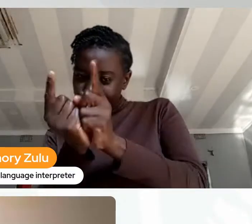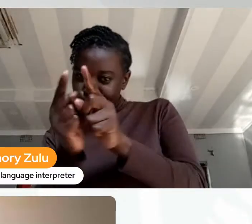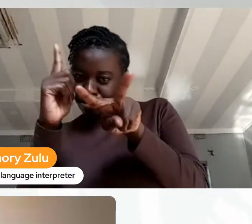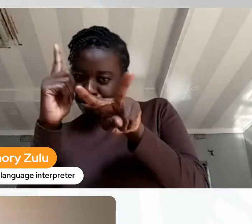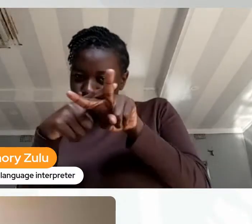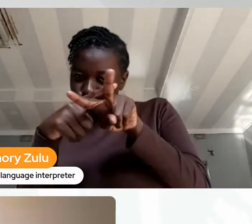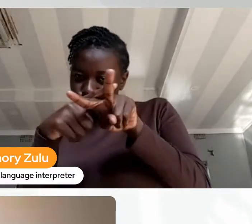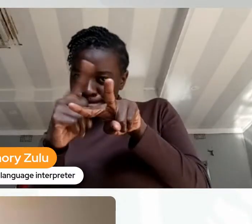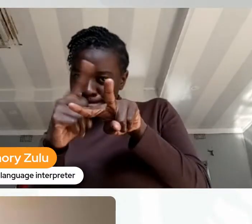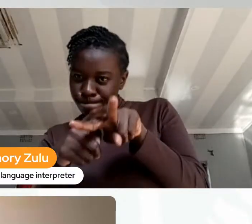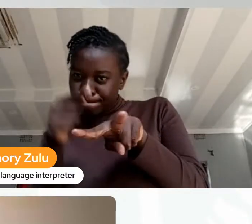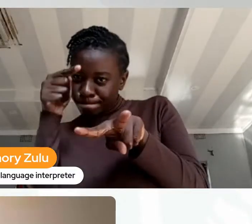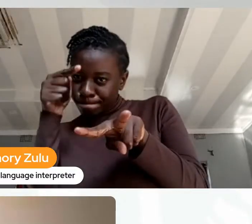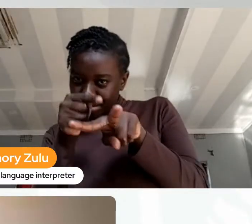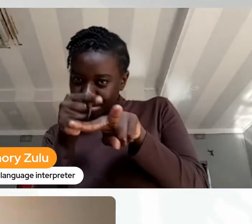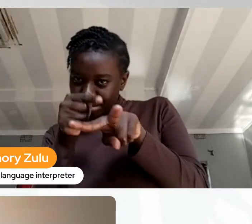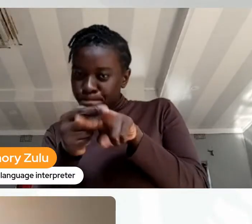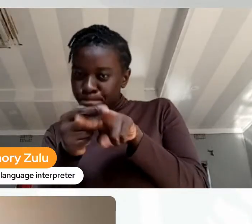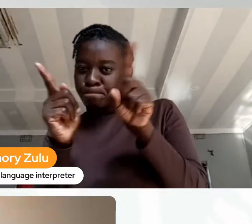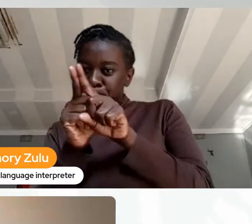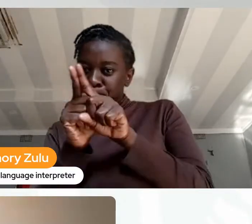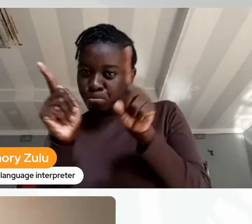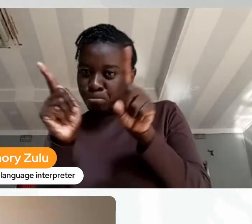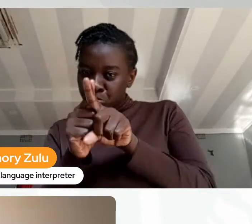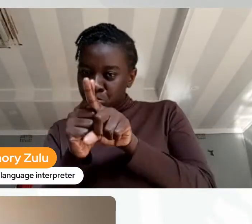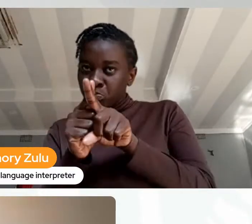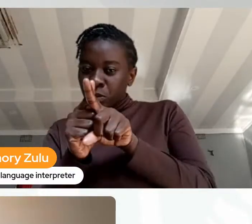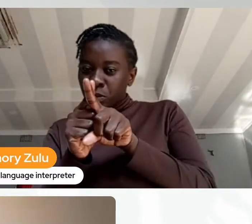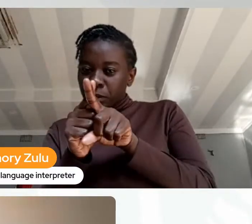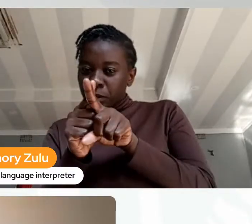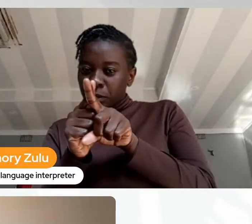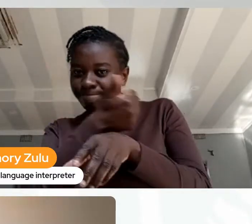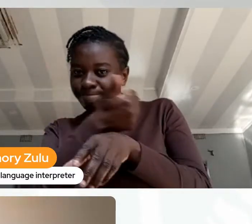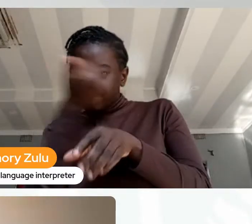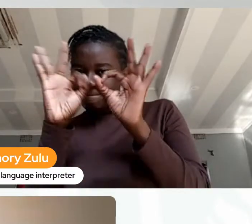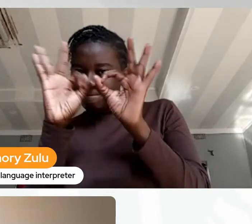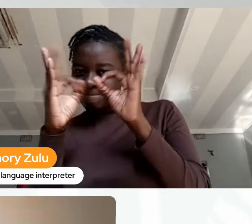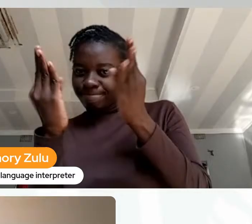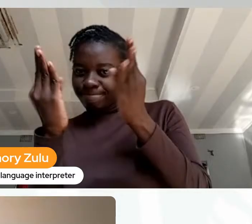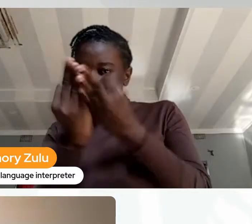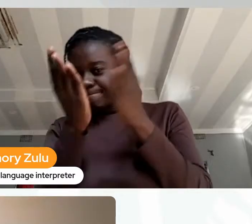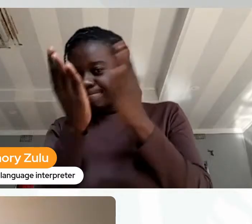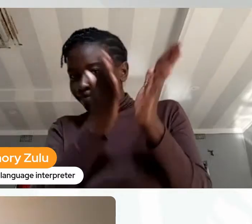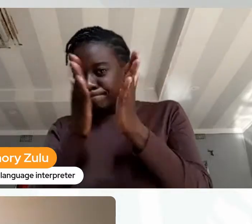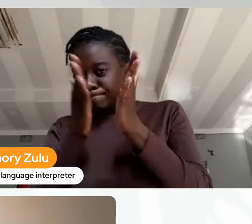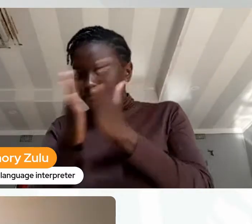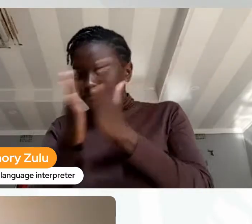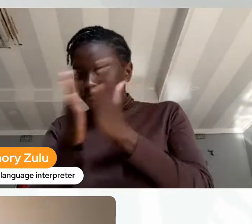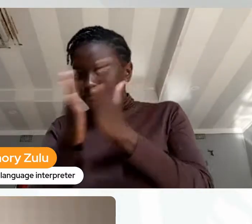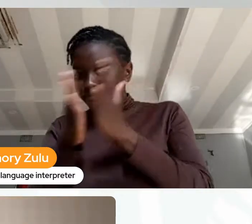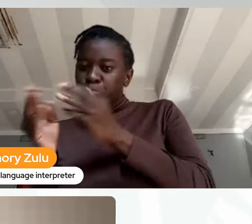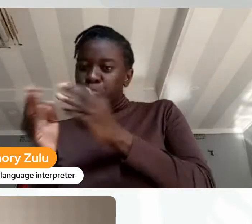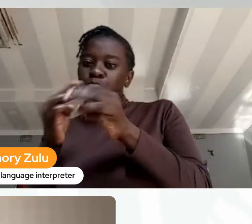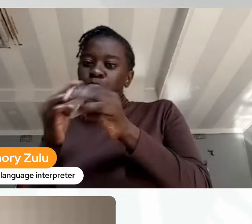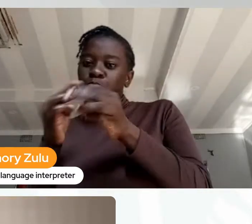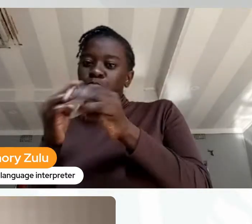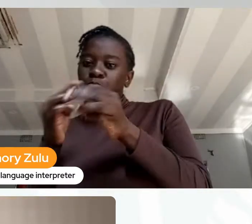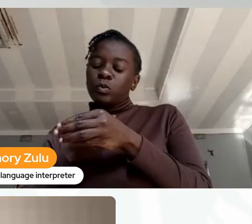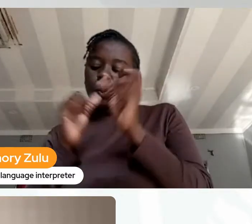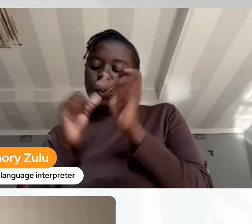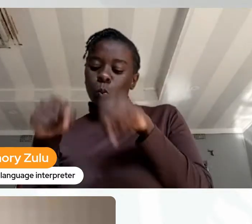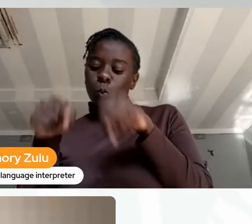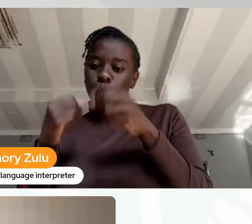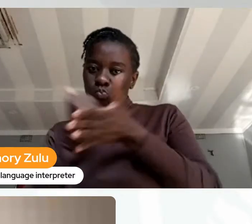aspect. So I think those are my remarks that I thought I would share with you.